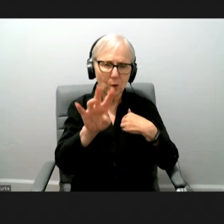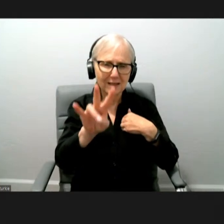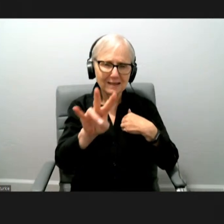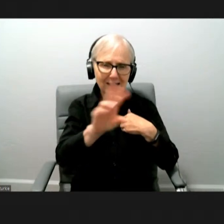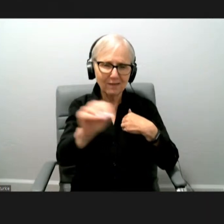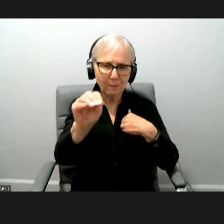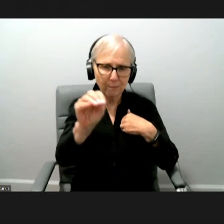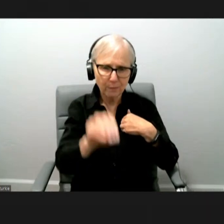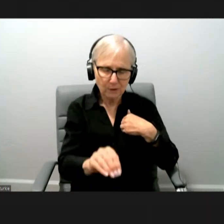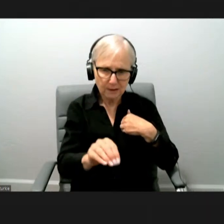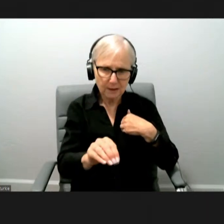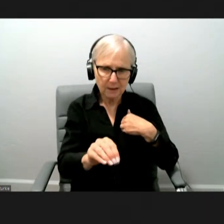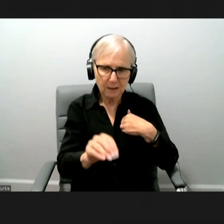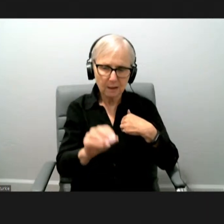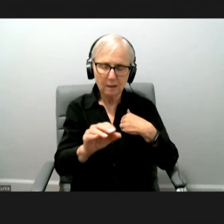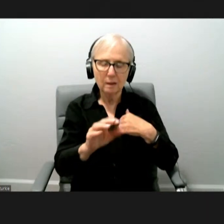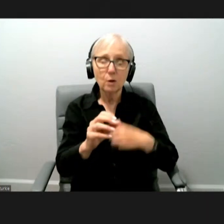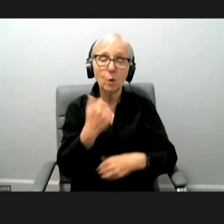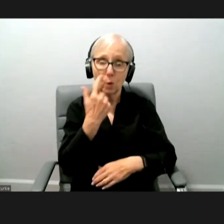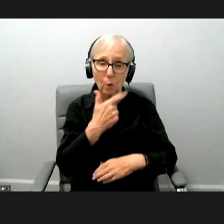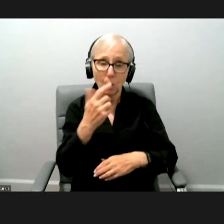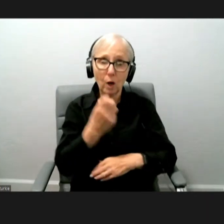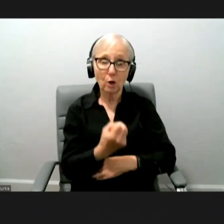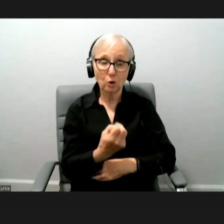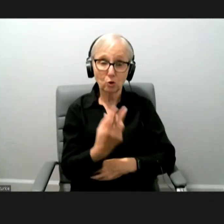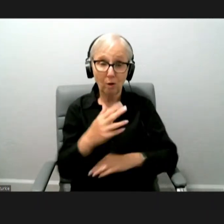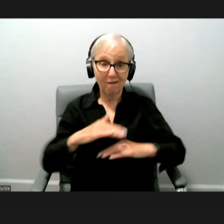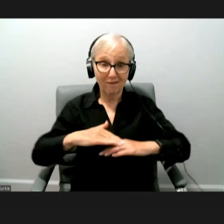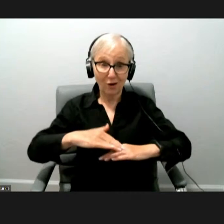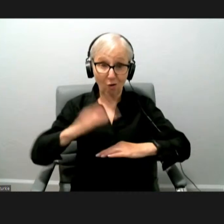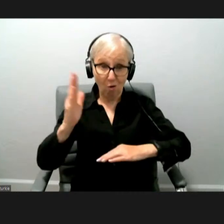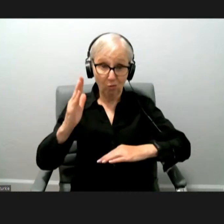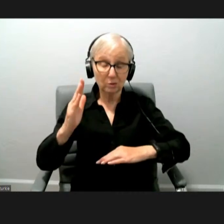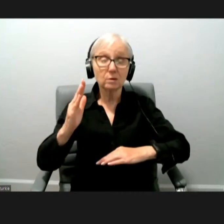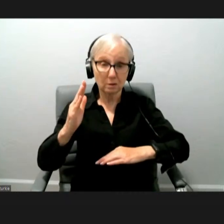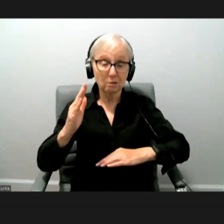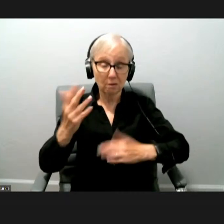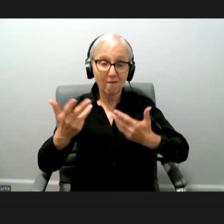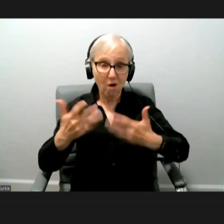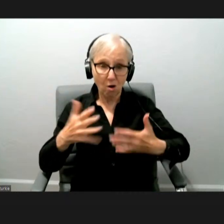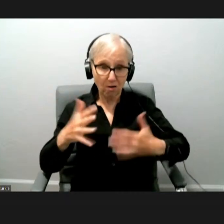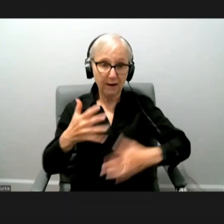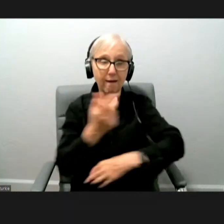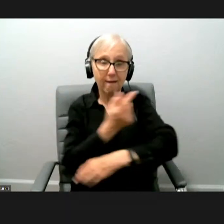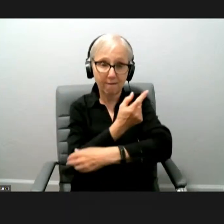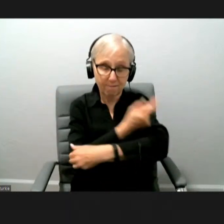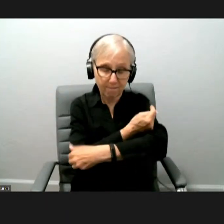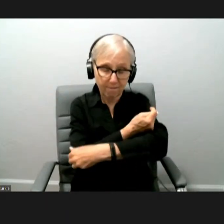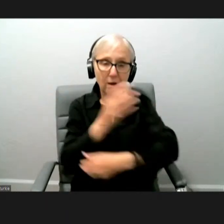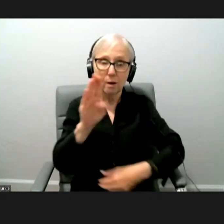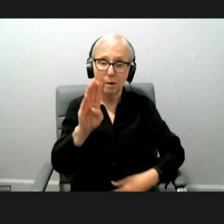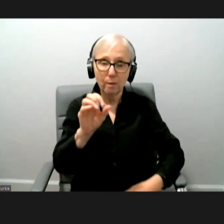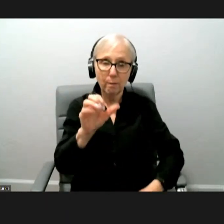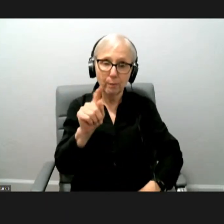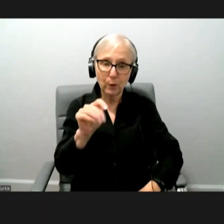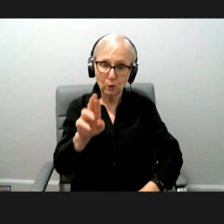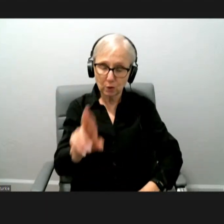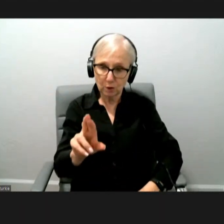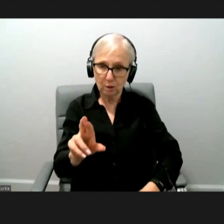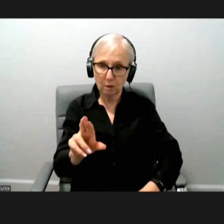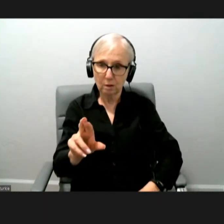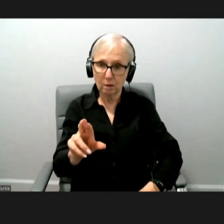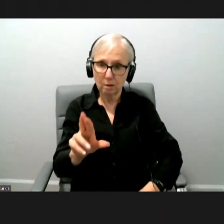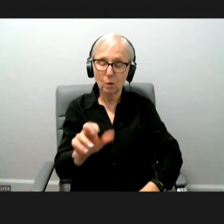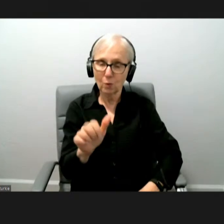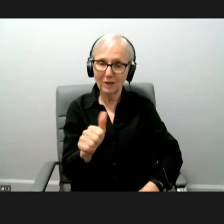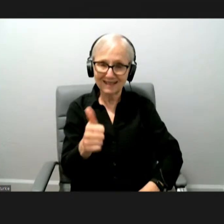55.7% of folks 12 and older who are eligible for a booster have gone on to get one. That outpaces the national average, and we are 10th in